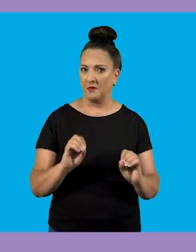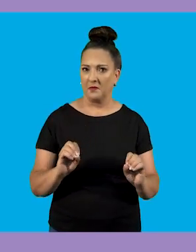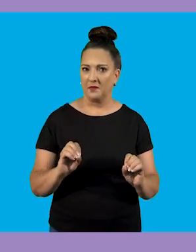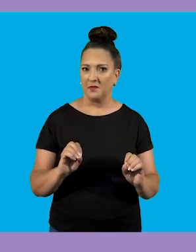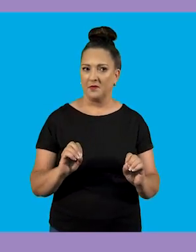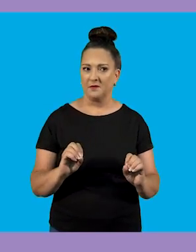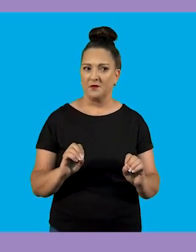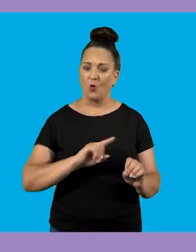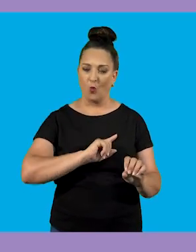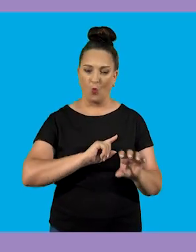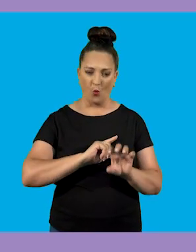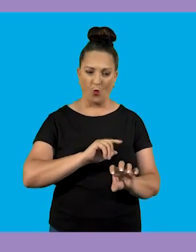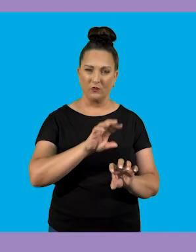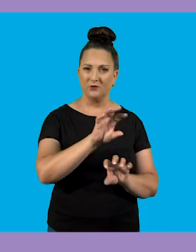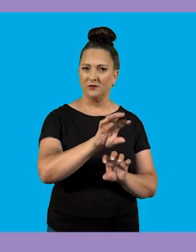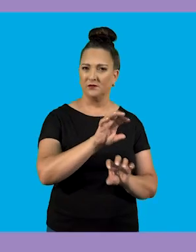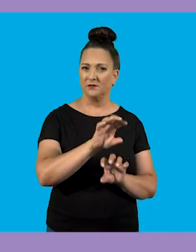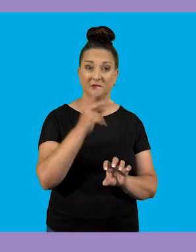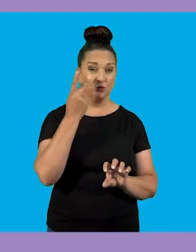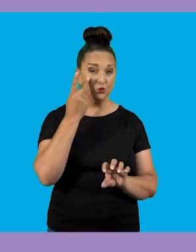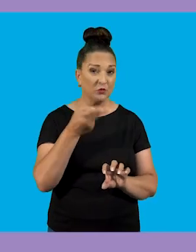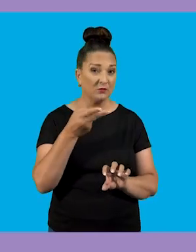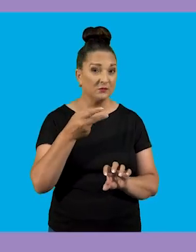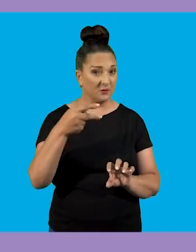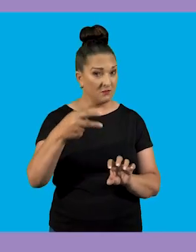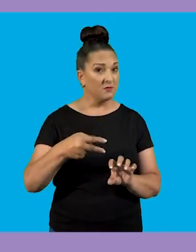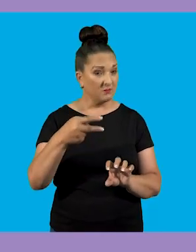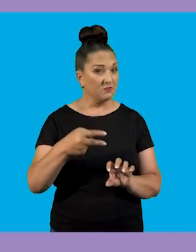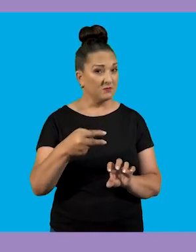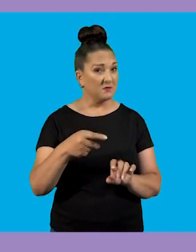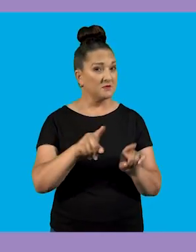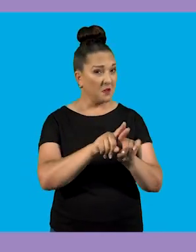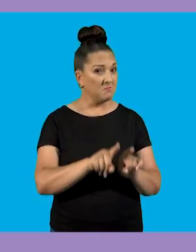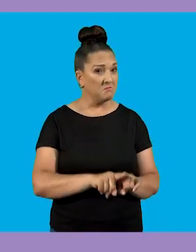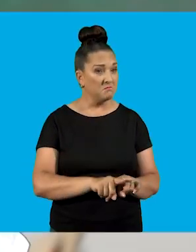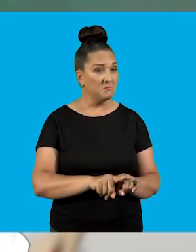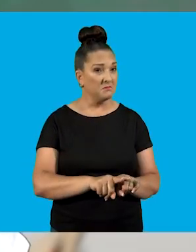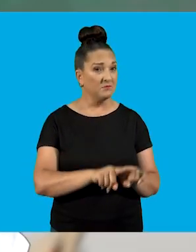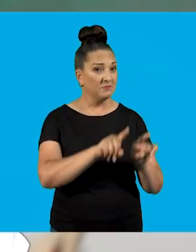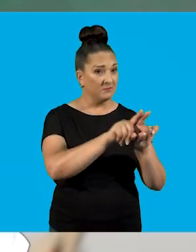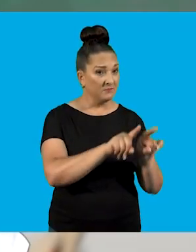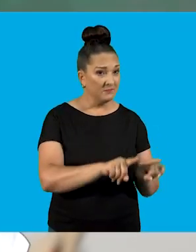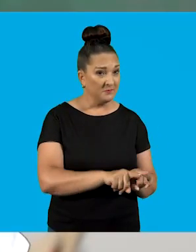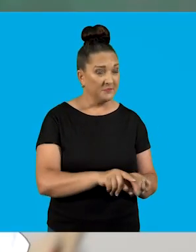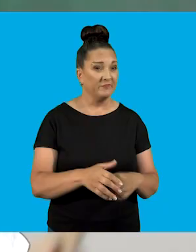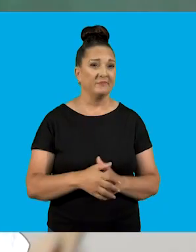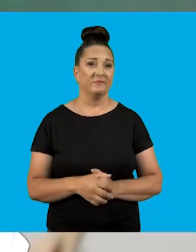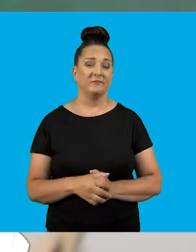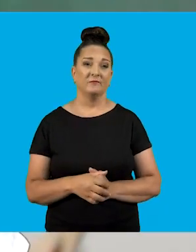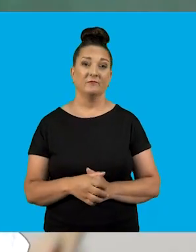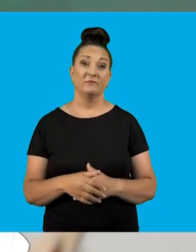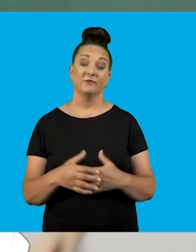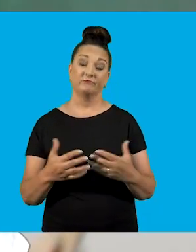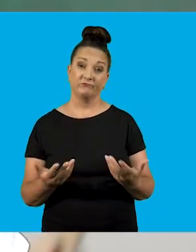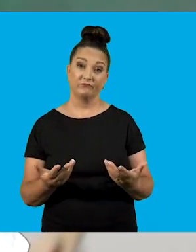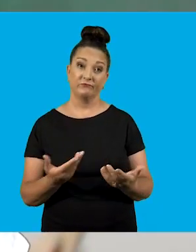2 binomials as the denominator, because we notice that there are binomials that are the same at the numerator and at the